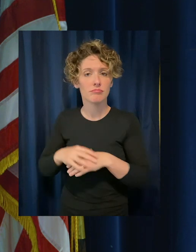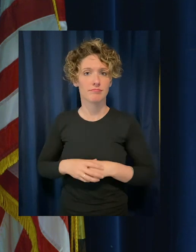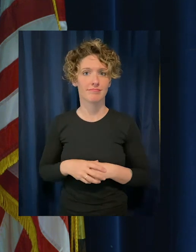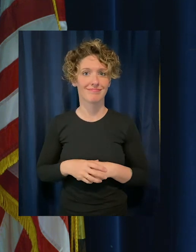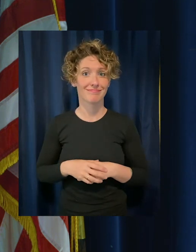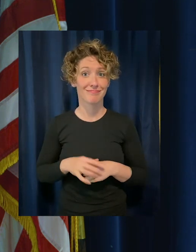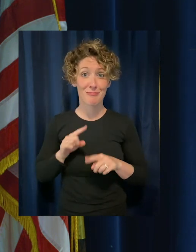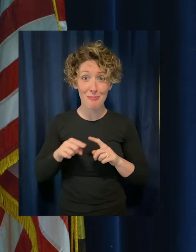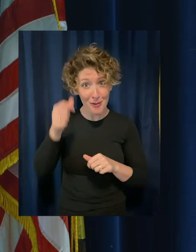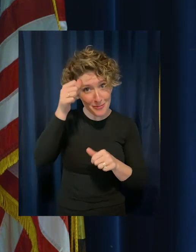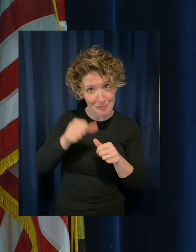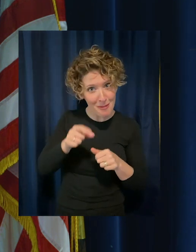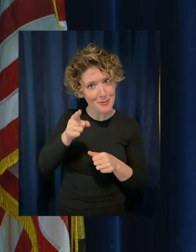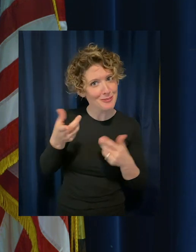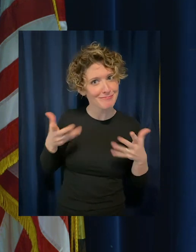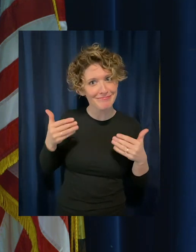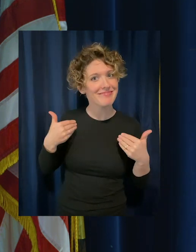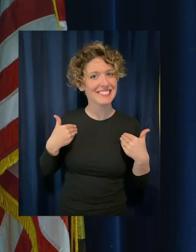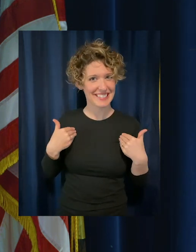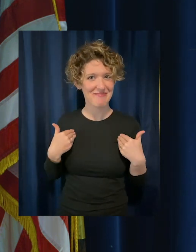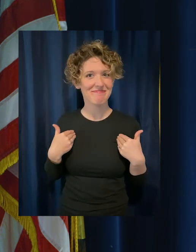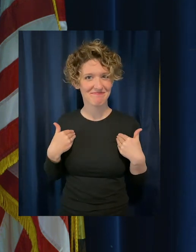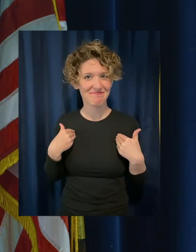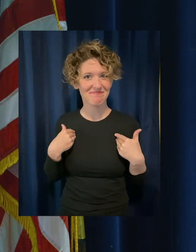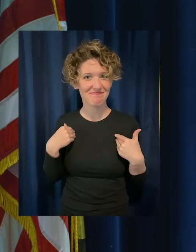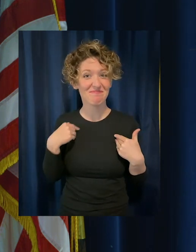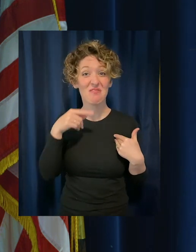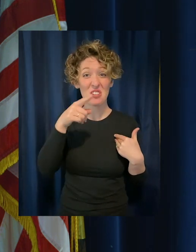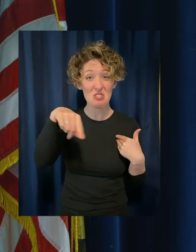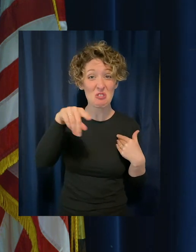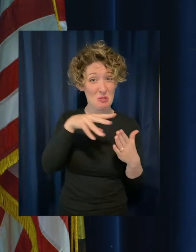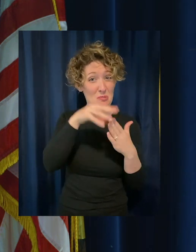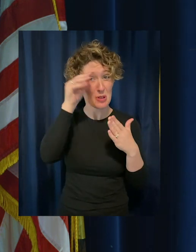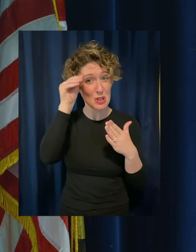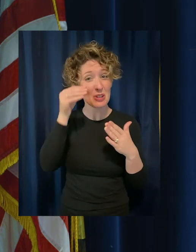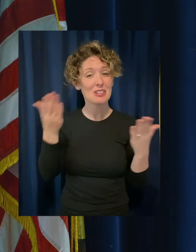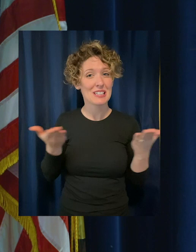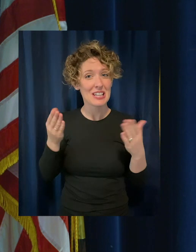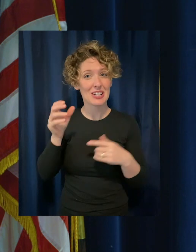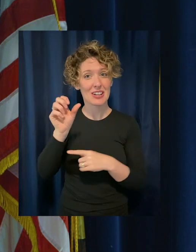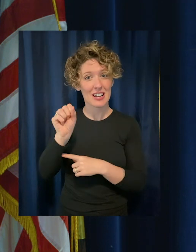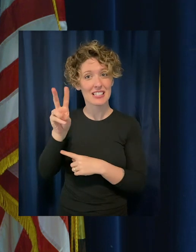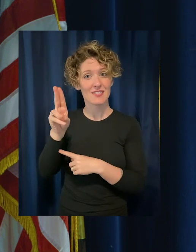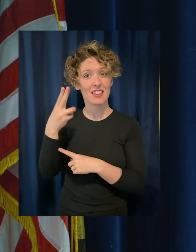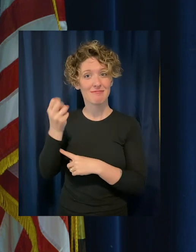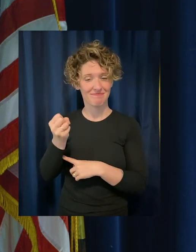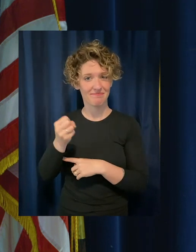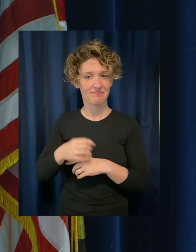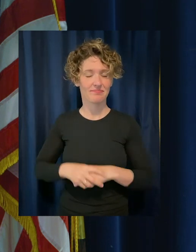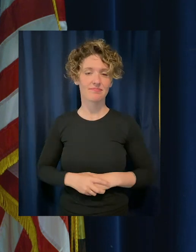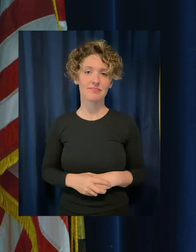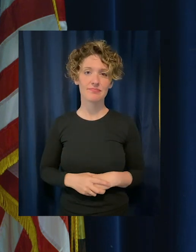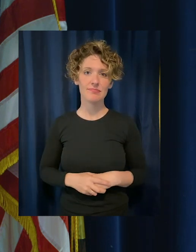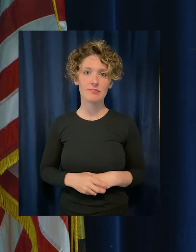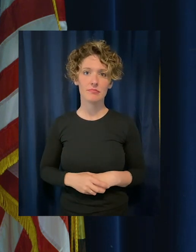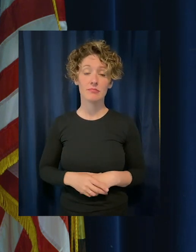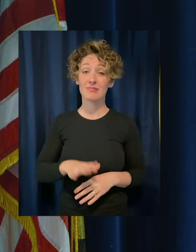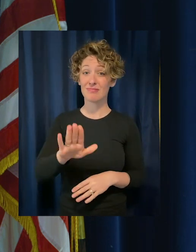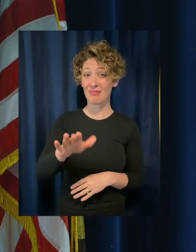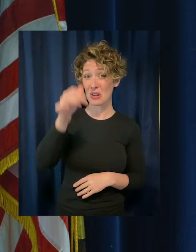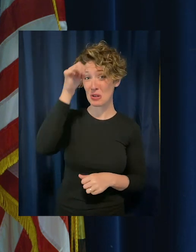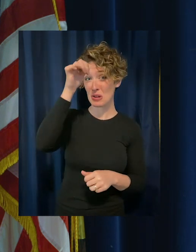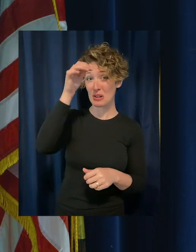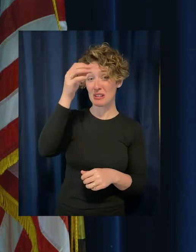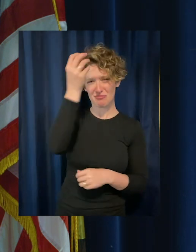Further education is a way to financial stability. The job market may be slow in Alaska for a few